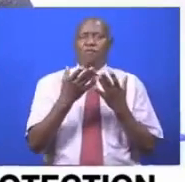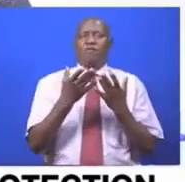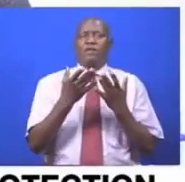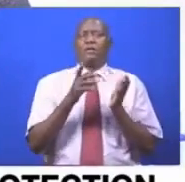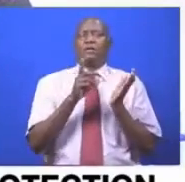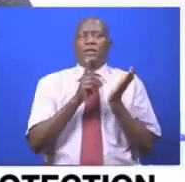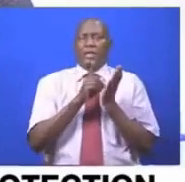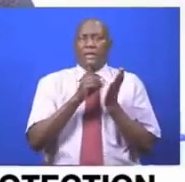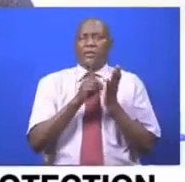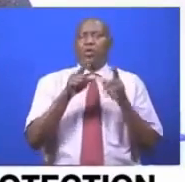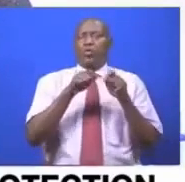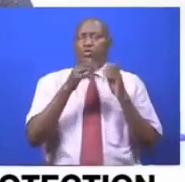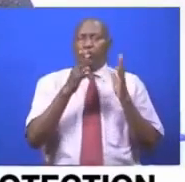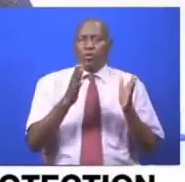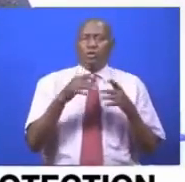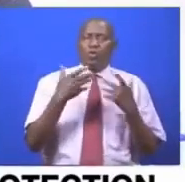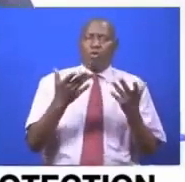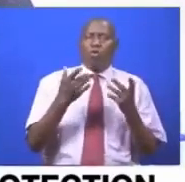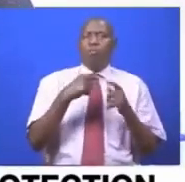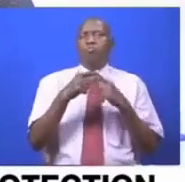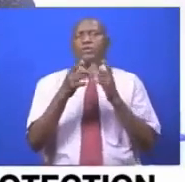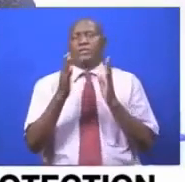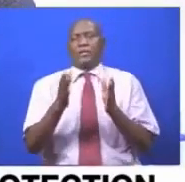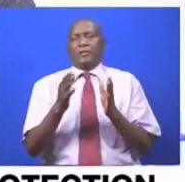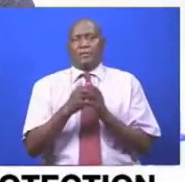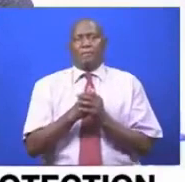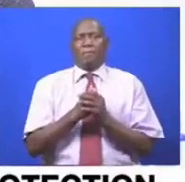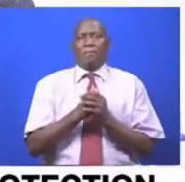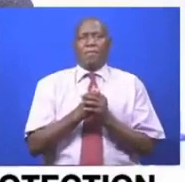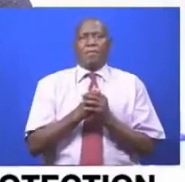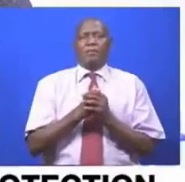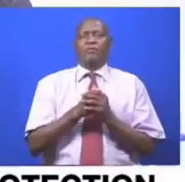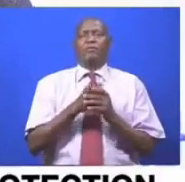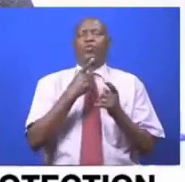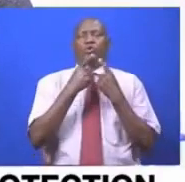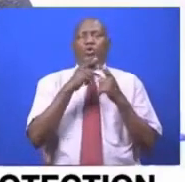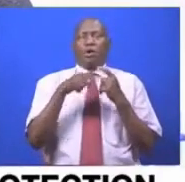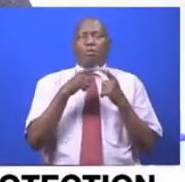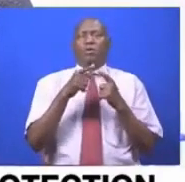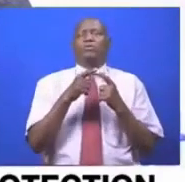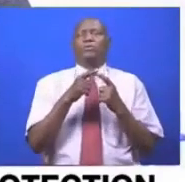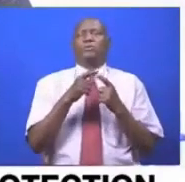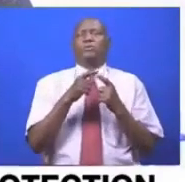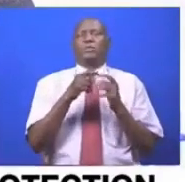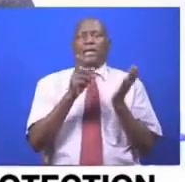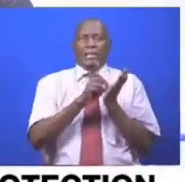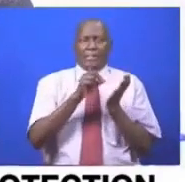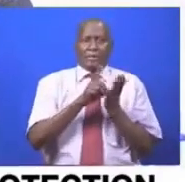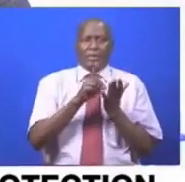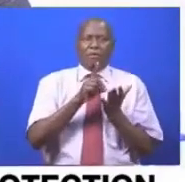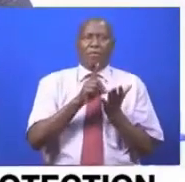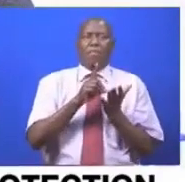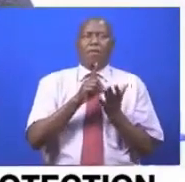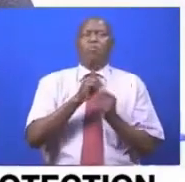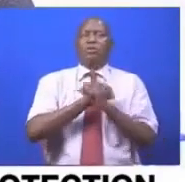data controllers and data processors. So when we talk about data protection, it goes hand in hand with the right